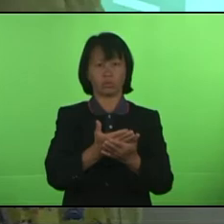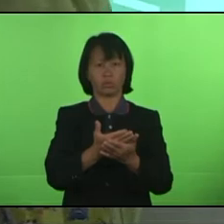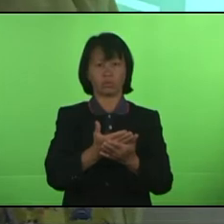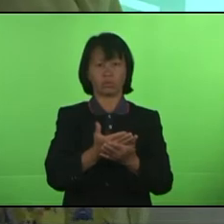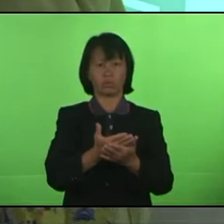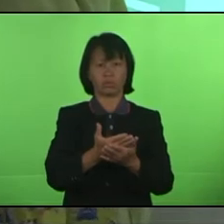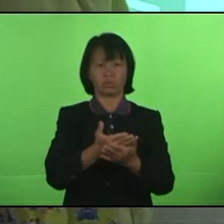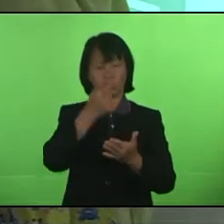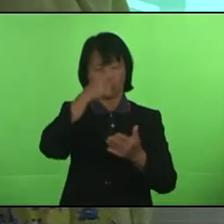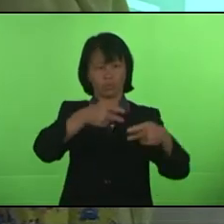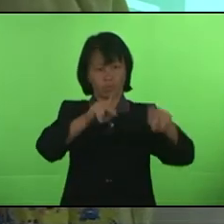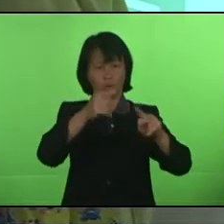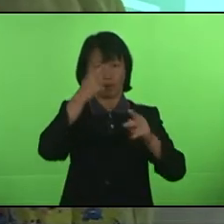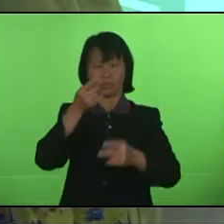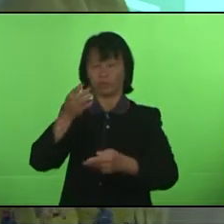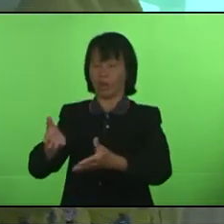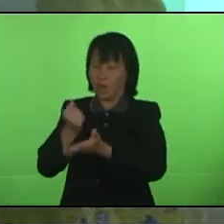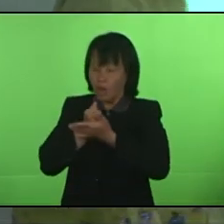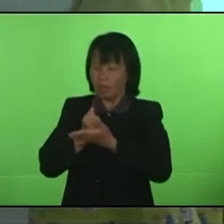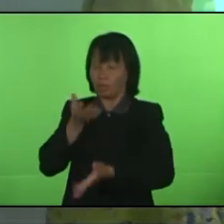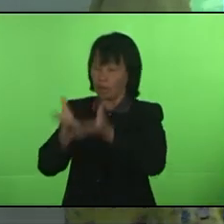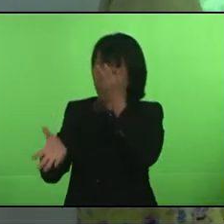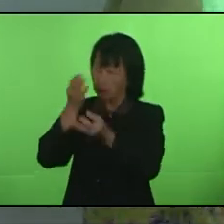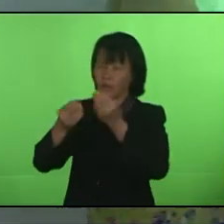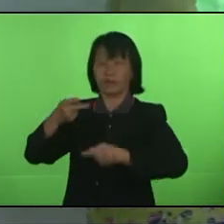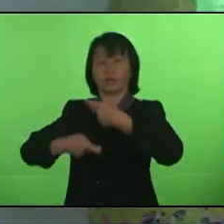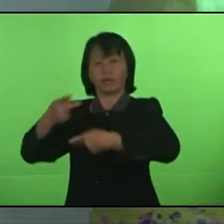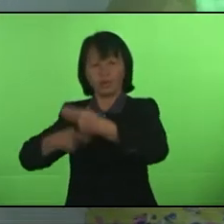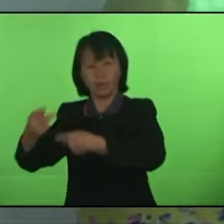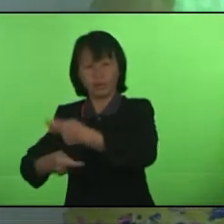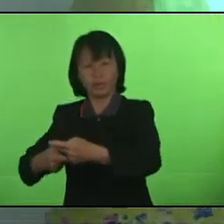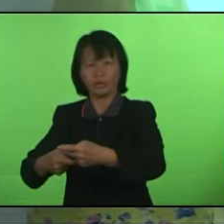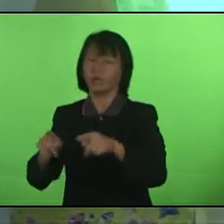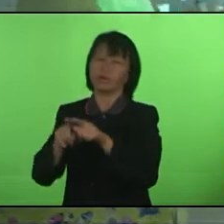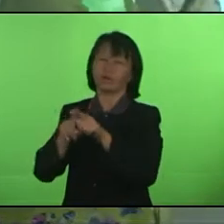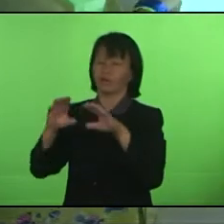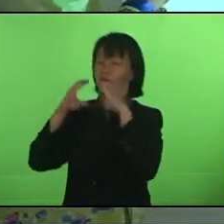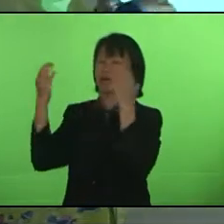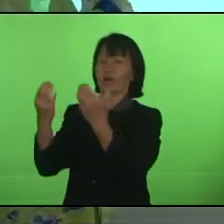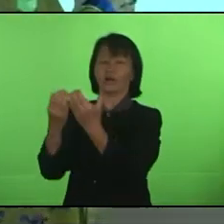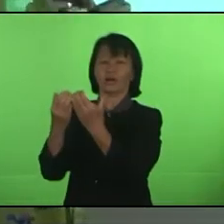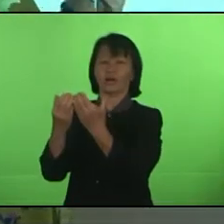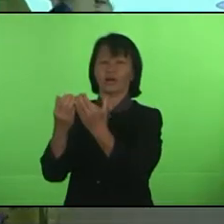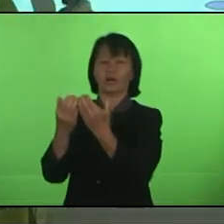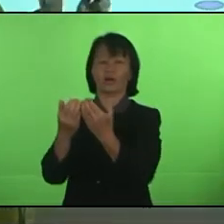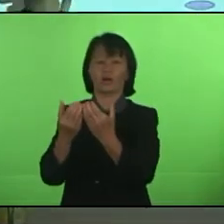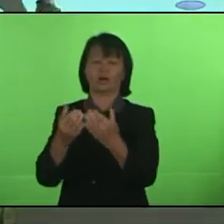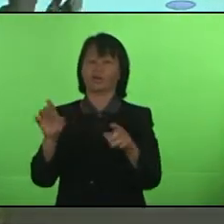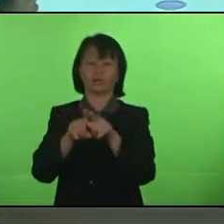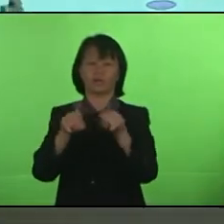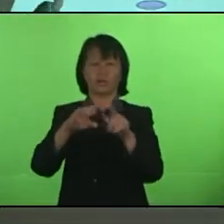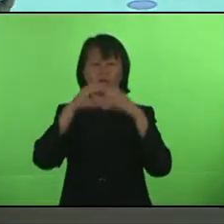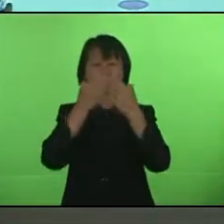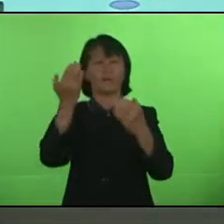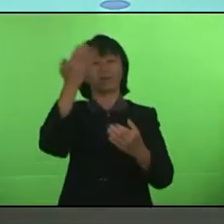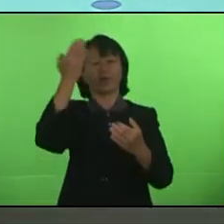with the learning process. Okay, so it's more than just a classroom. Unlike the conventional classroom